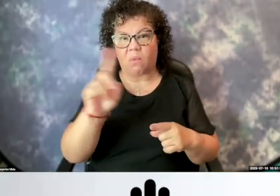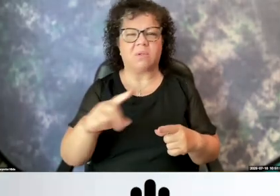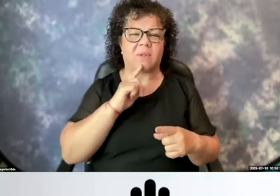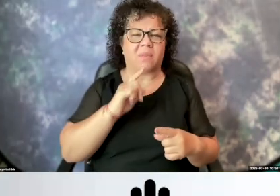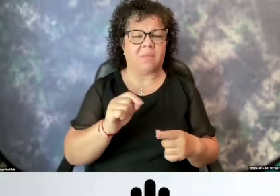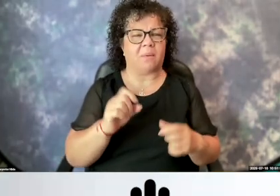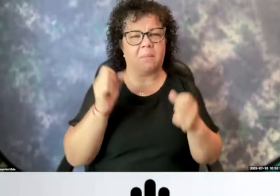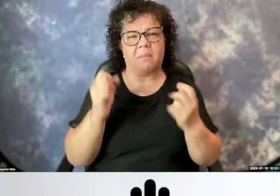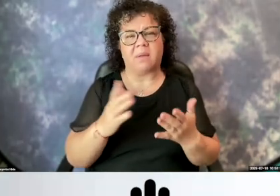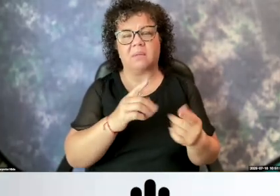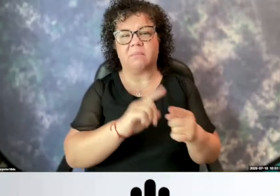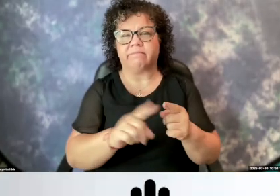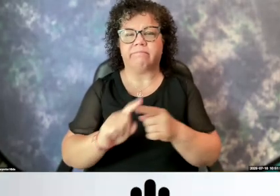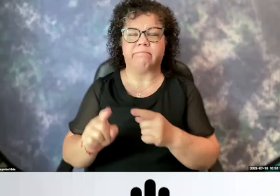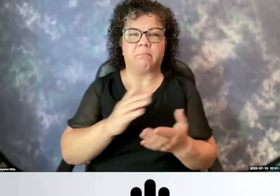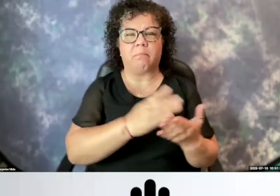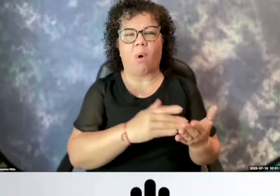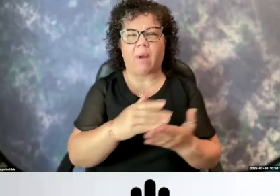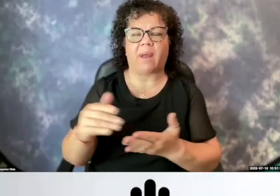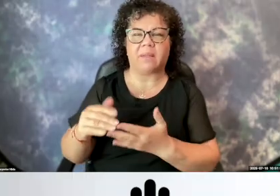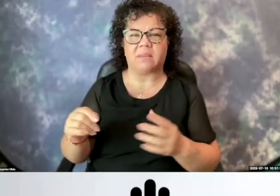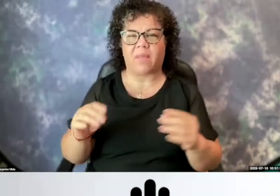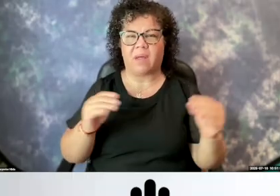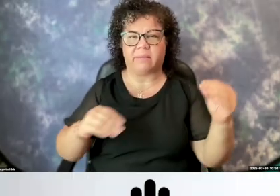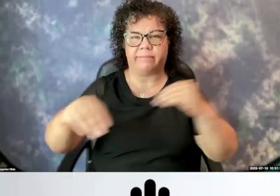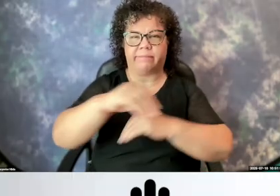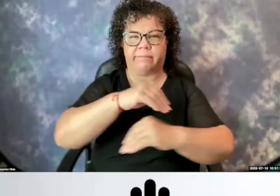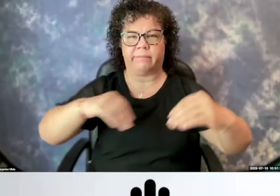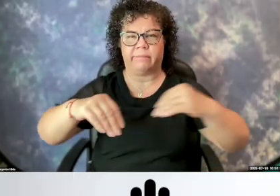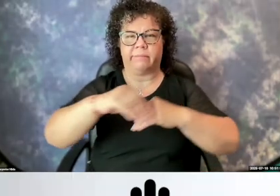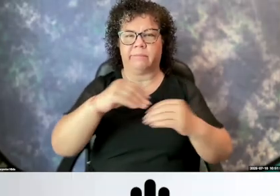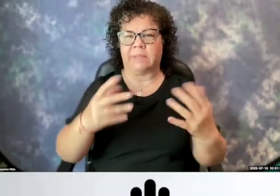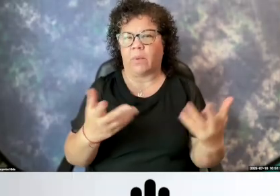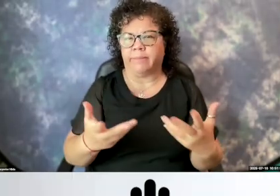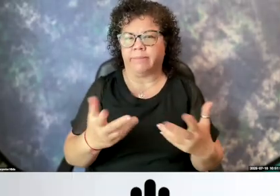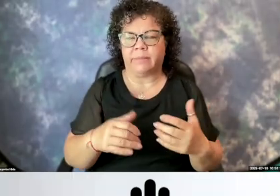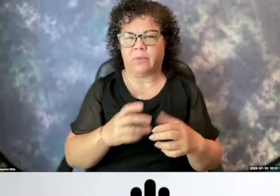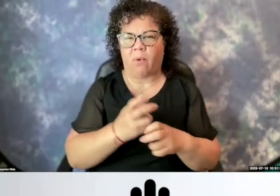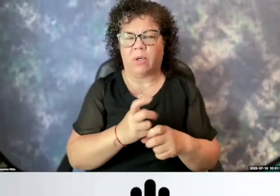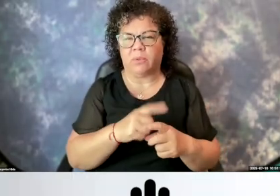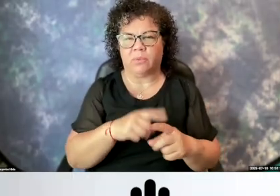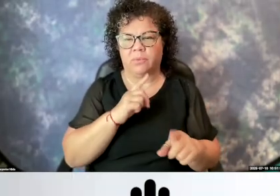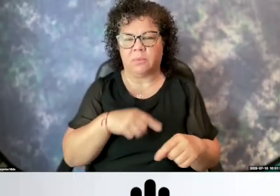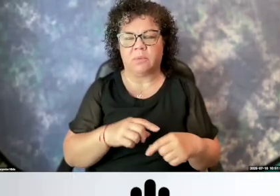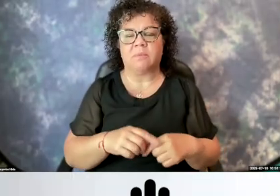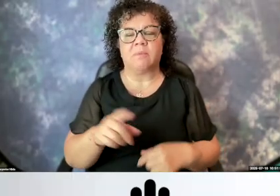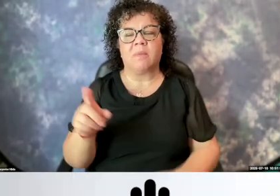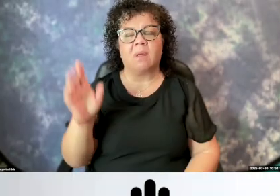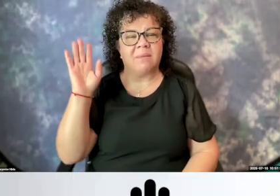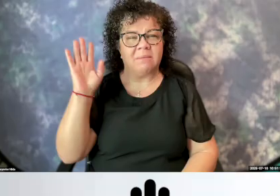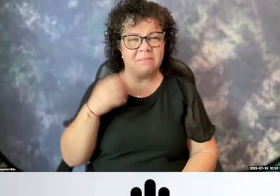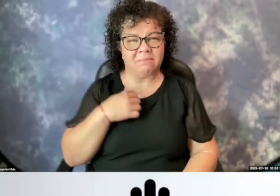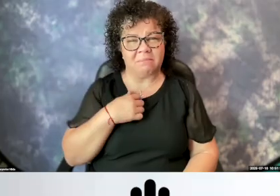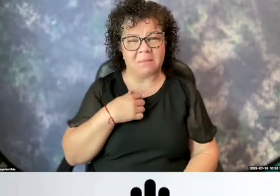So go ahead, Olivia. Sure, I can start, and then if folks could probably fill something